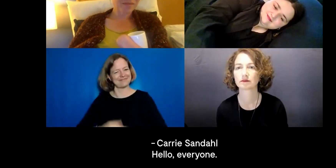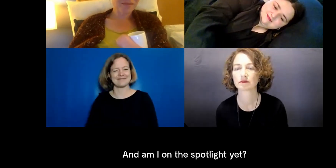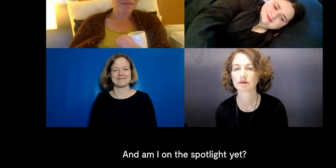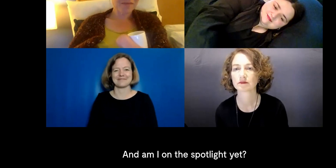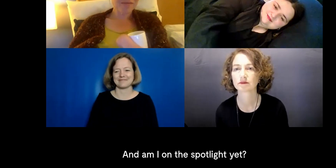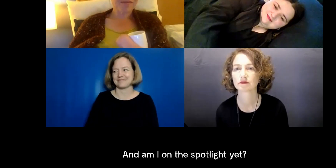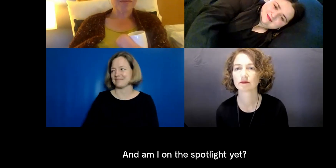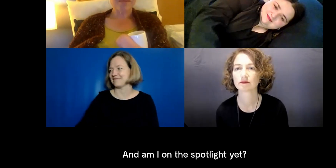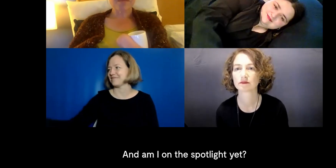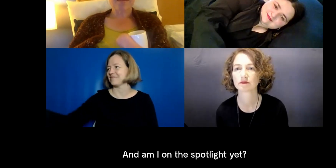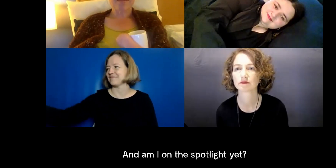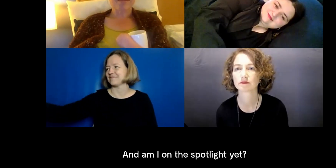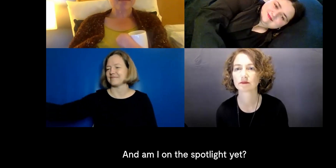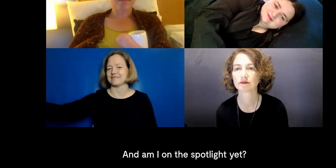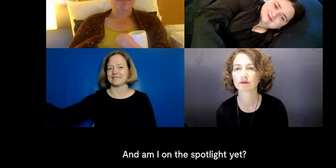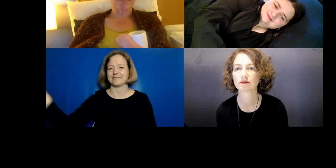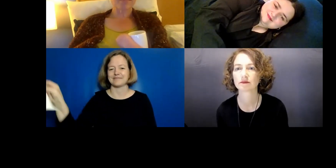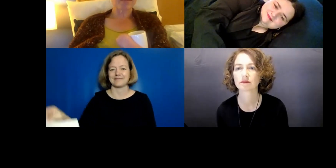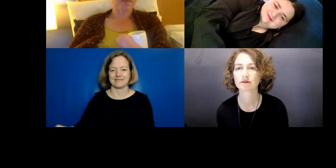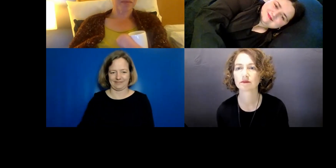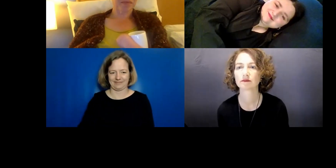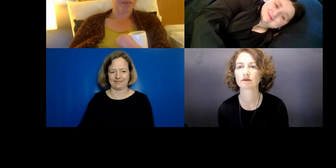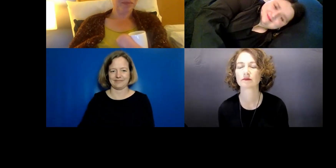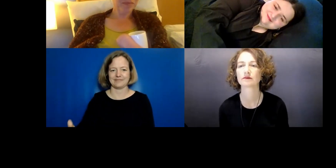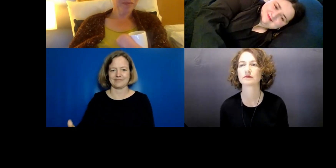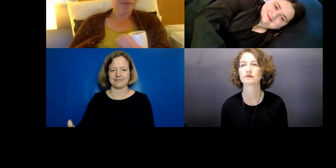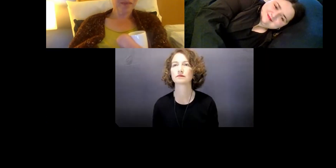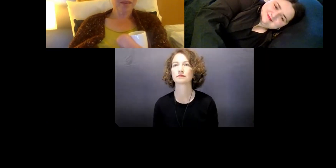Hello, everyone. Am I on the spotlight yet?